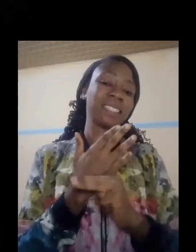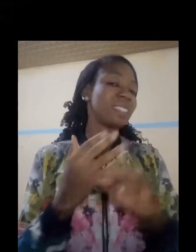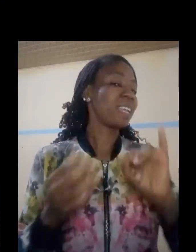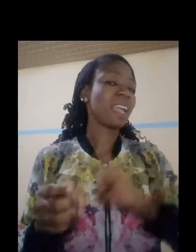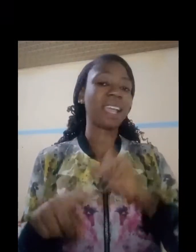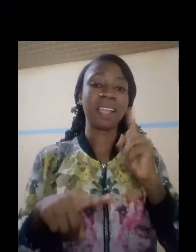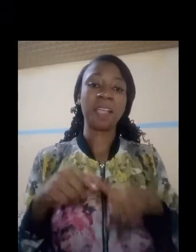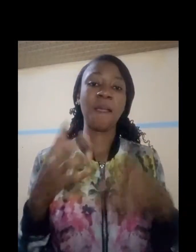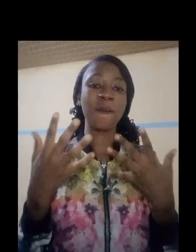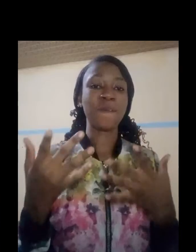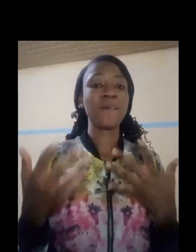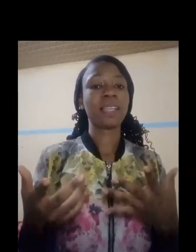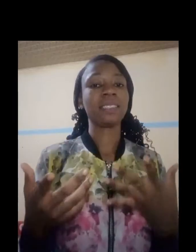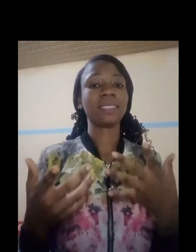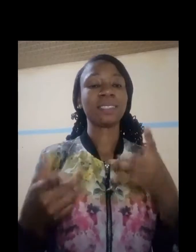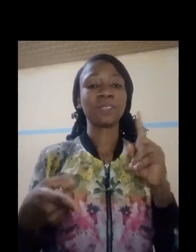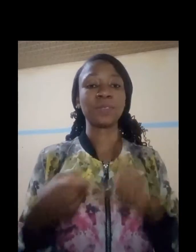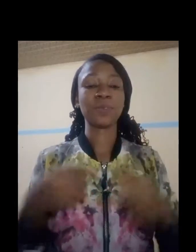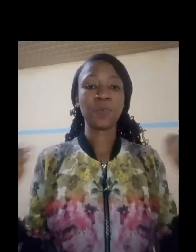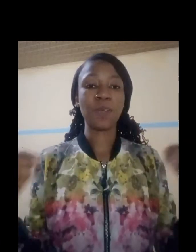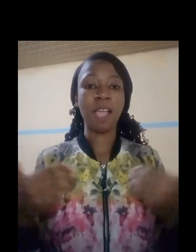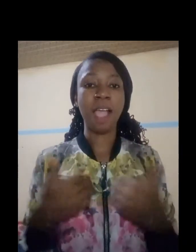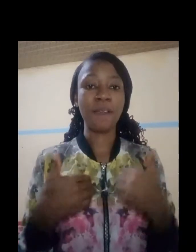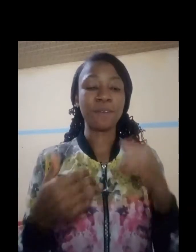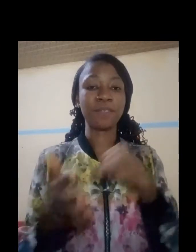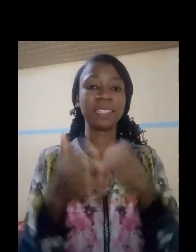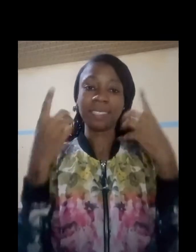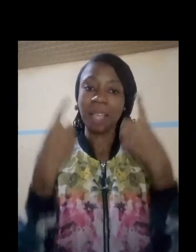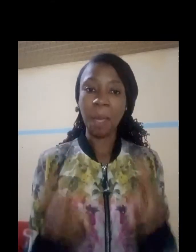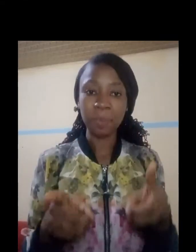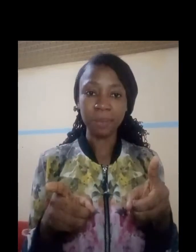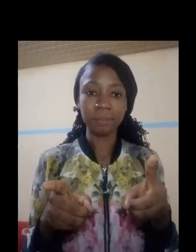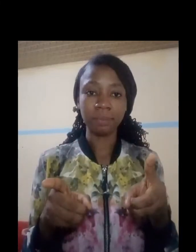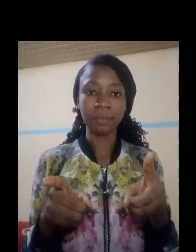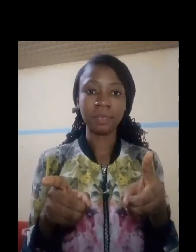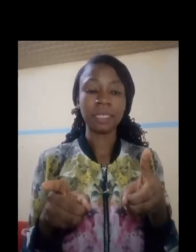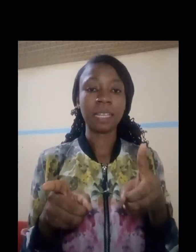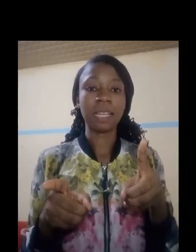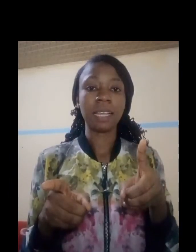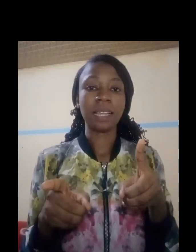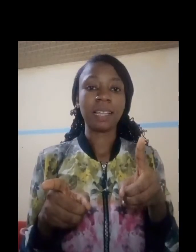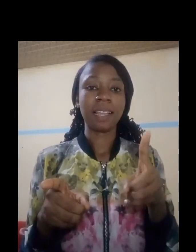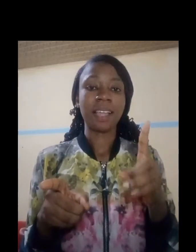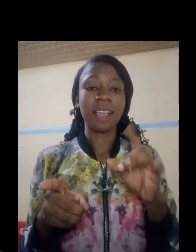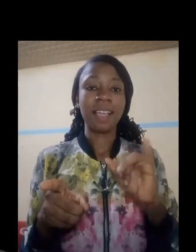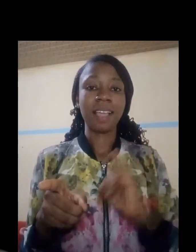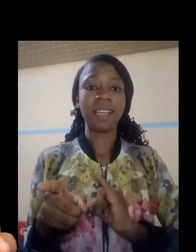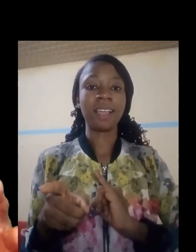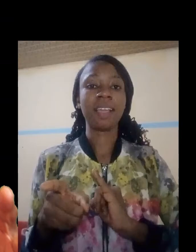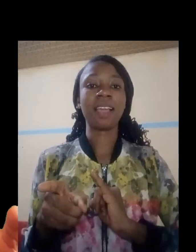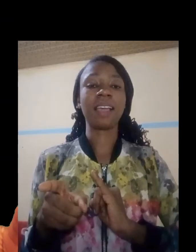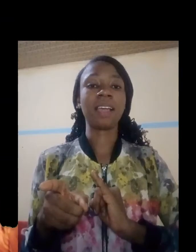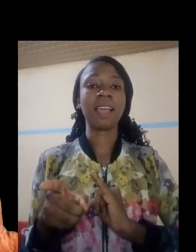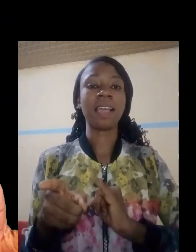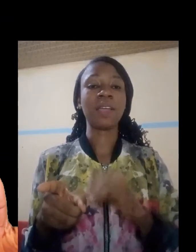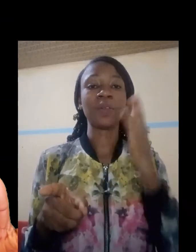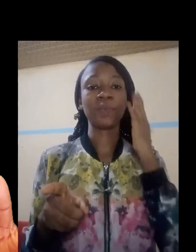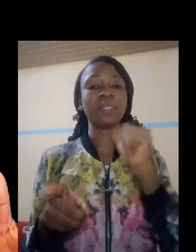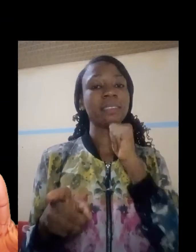wait to have happen. I won't let the cat out of the bag